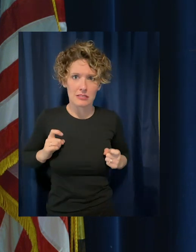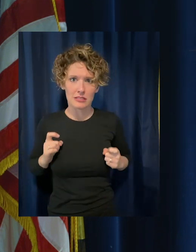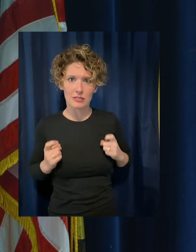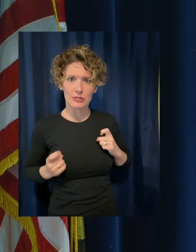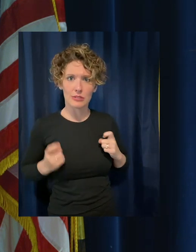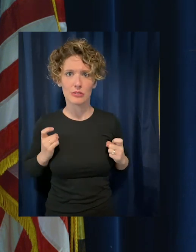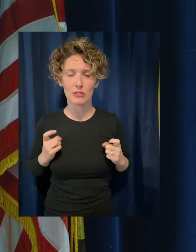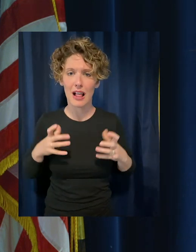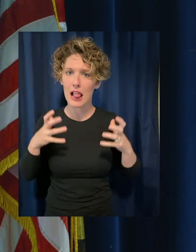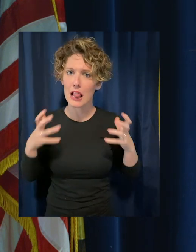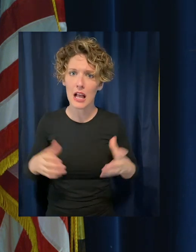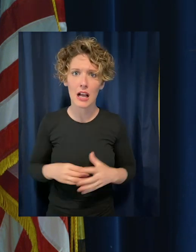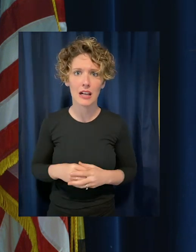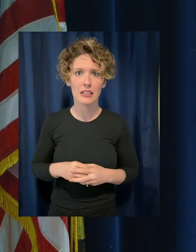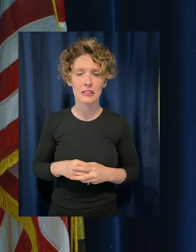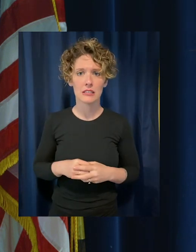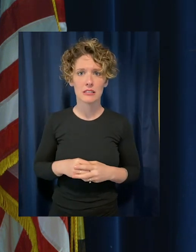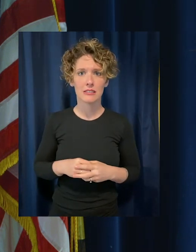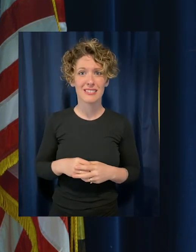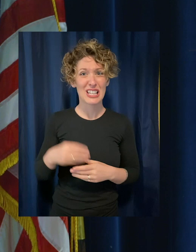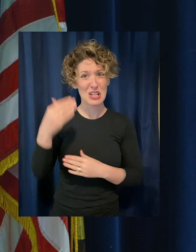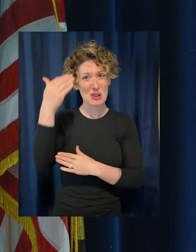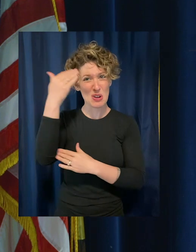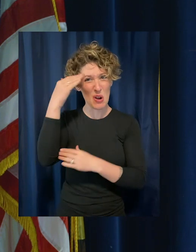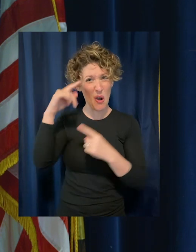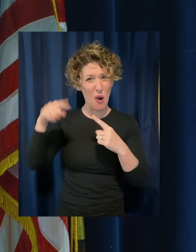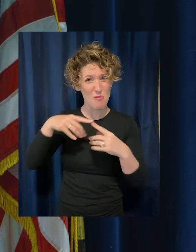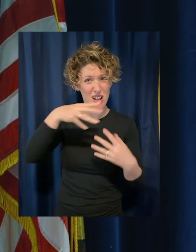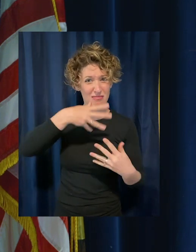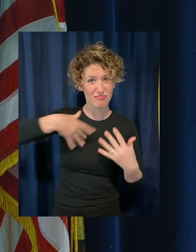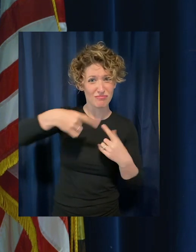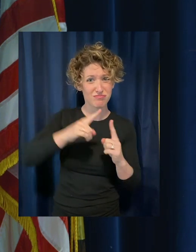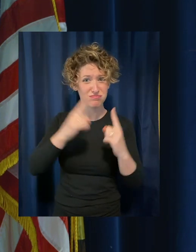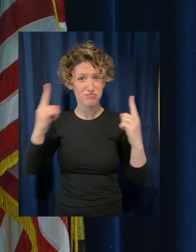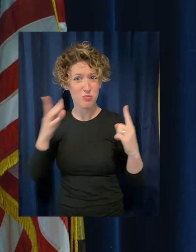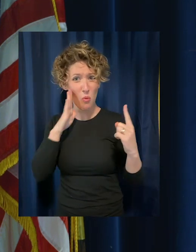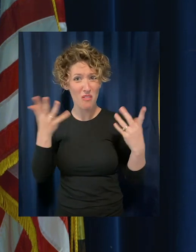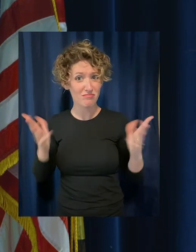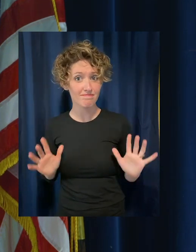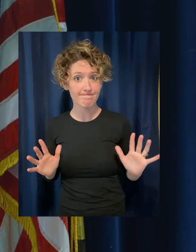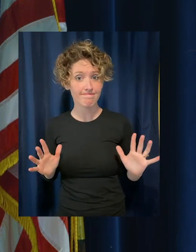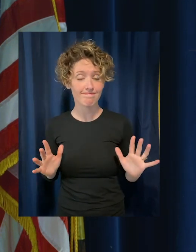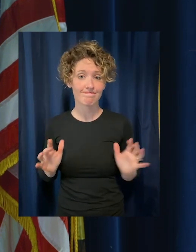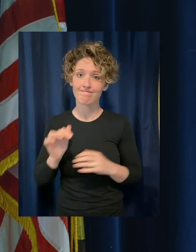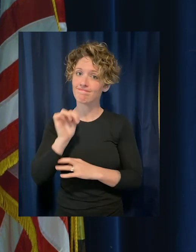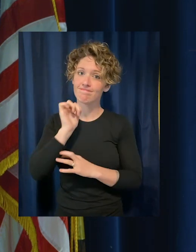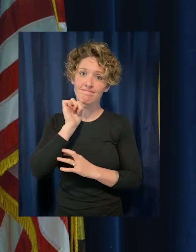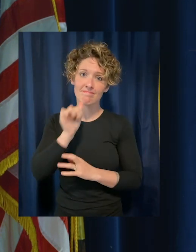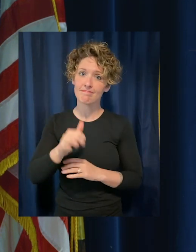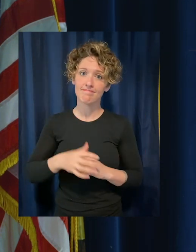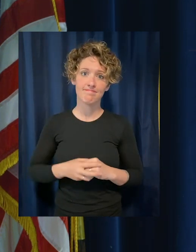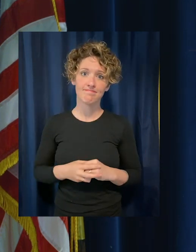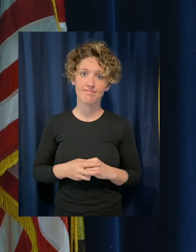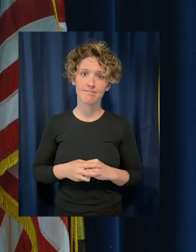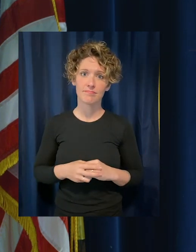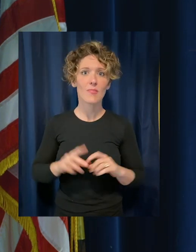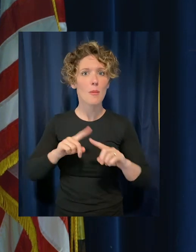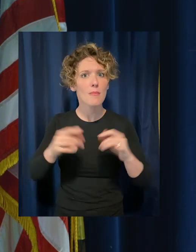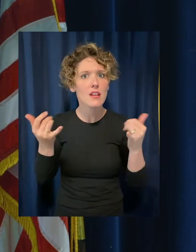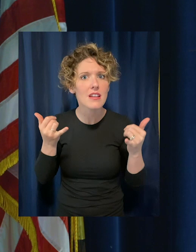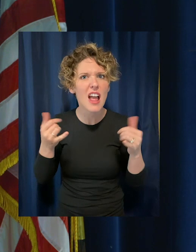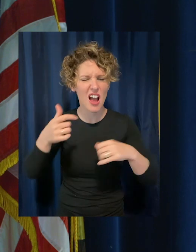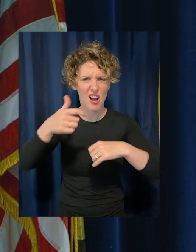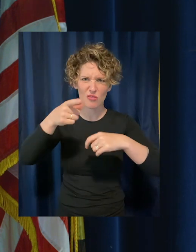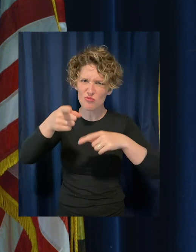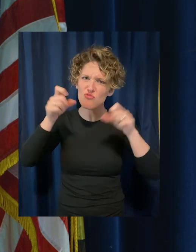end, but we will get back to normal. And now is the time to focus on your futures. This